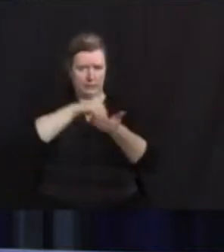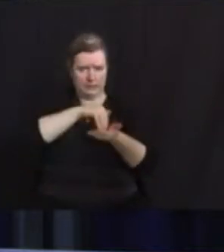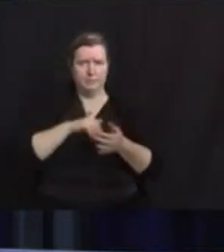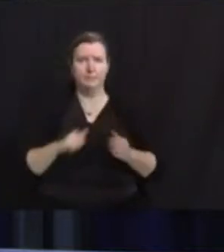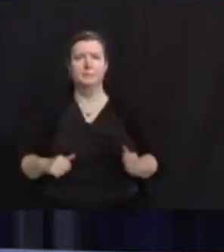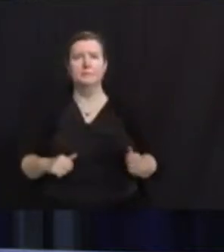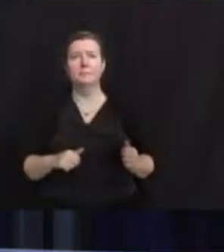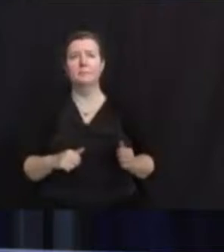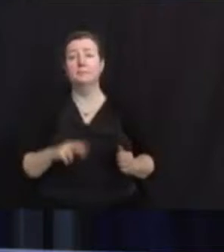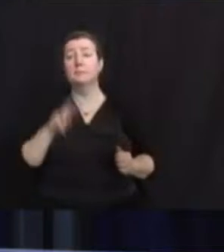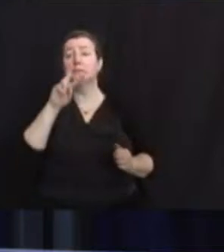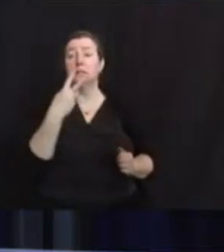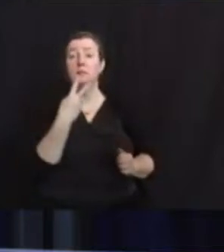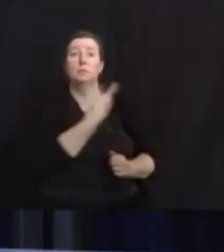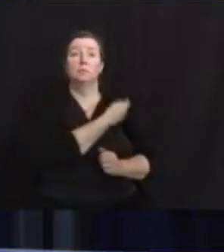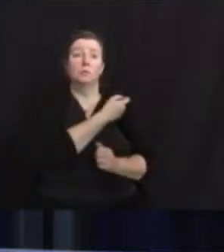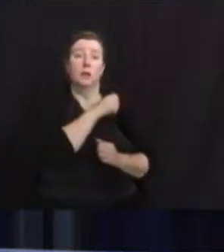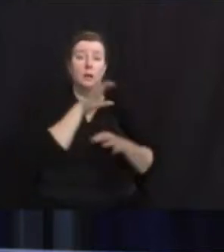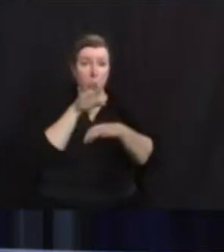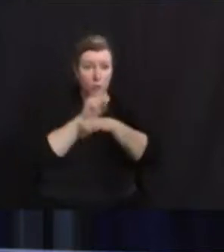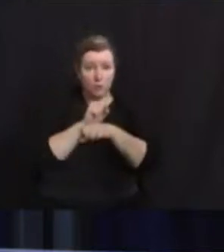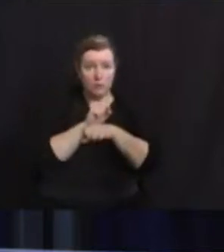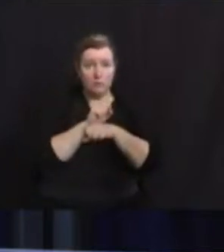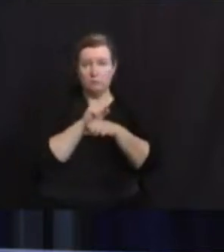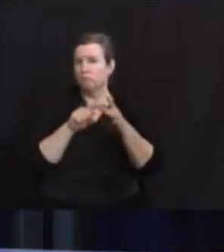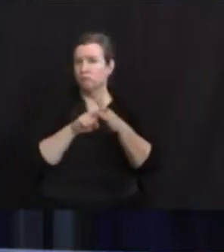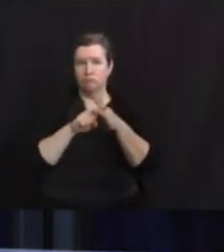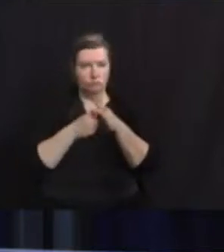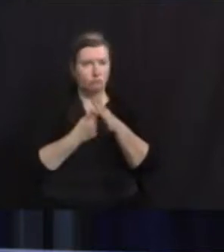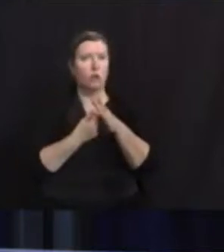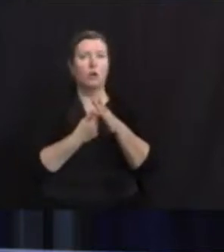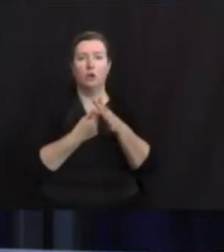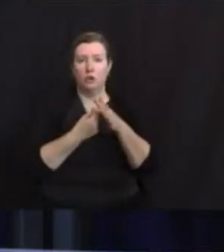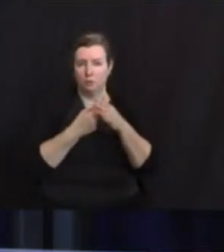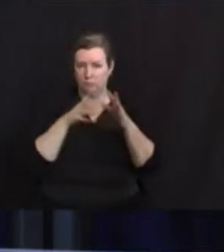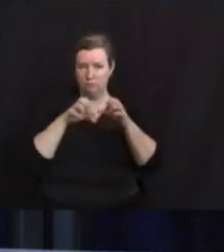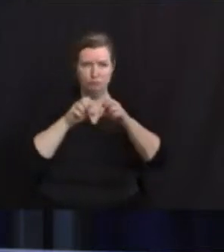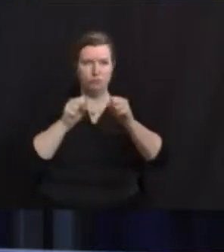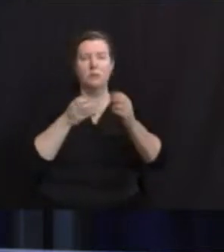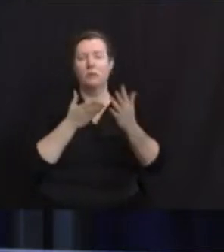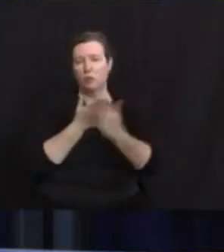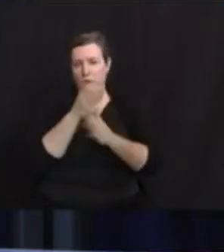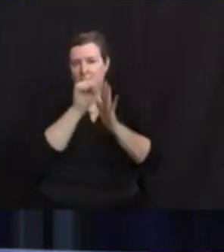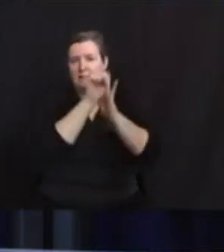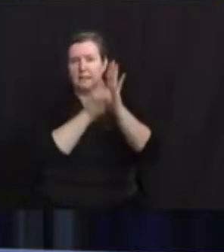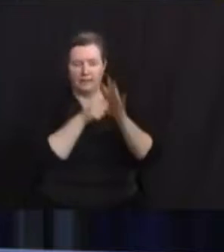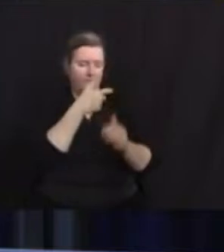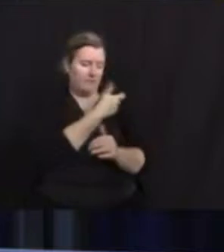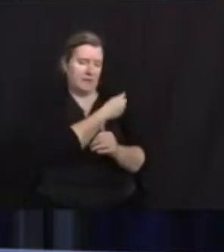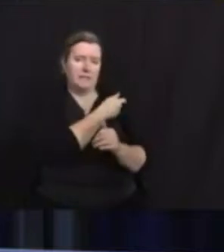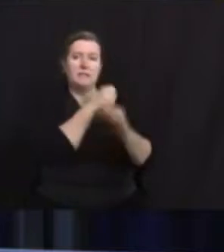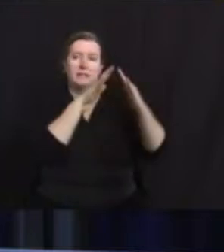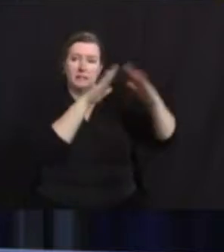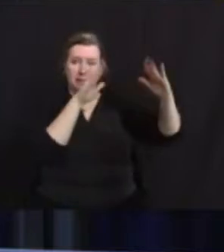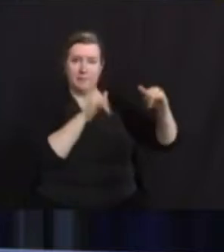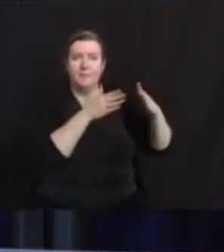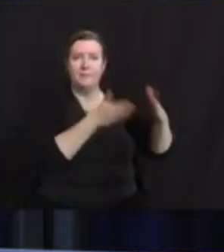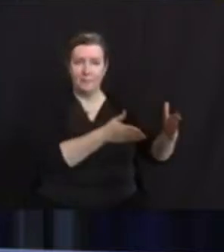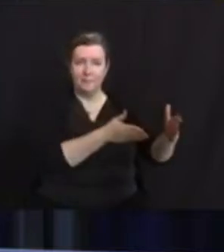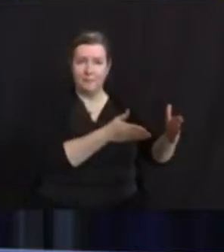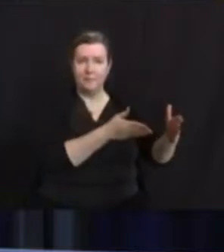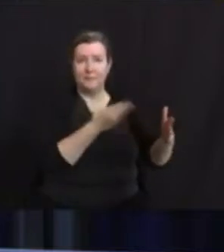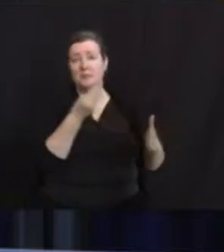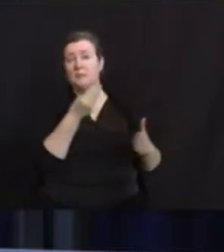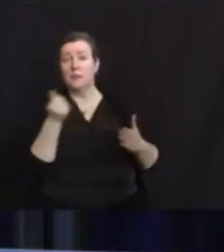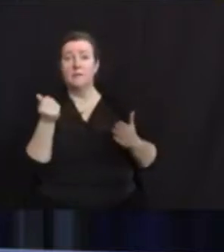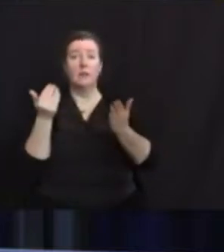Saturday evening from the state's vaccination scheduling systems. Several thousand appointments were successfully sent, but due to the storm-related